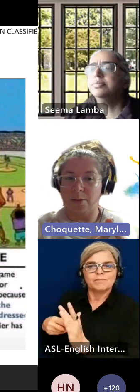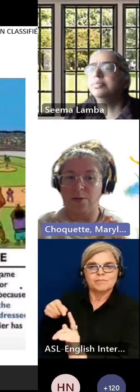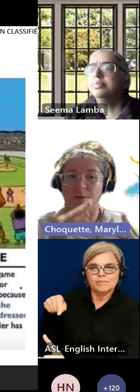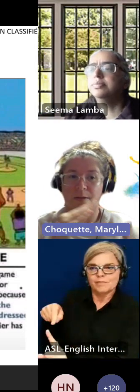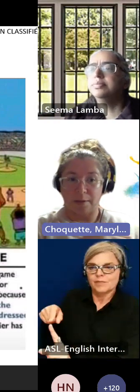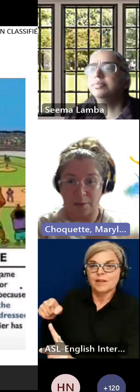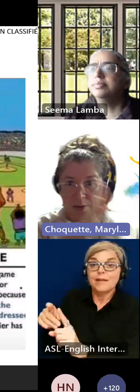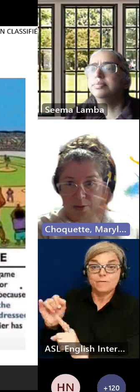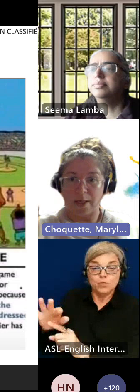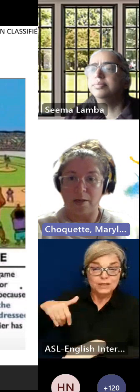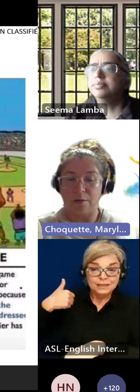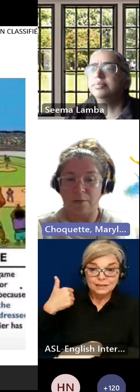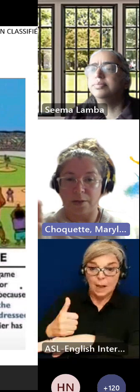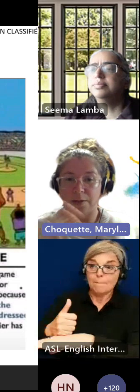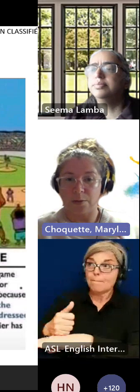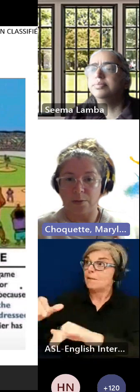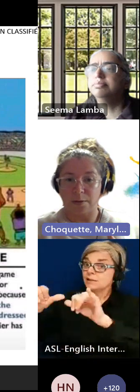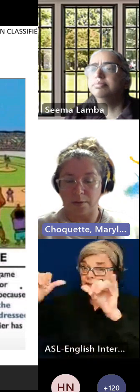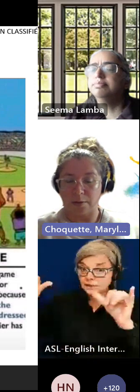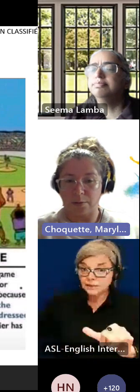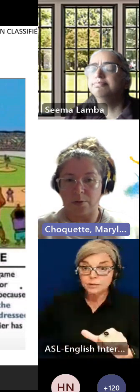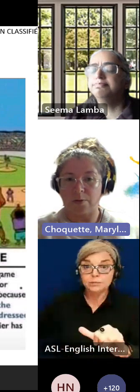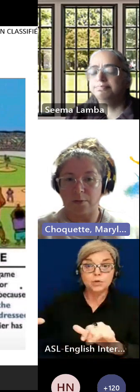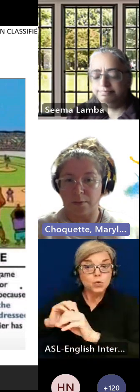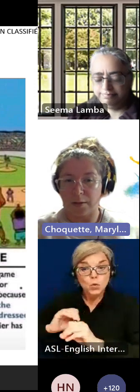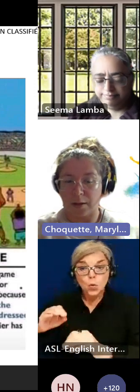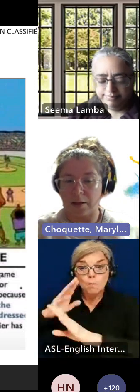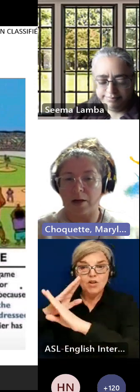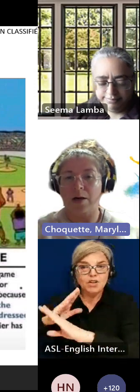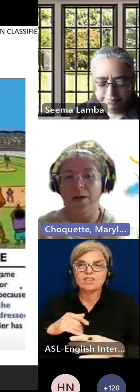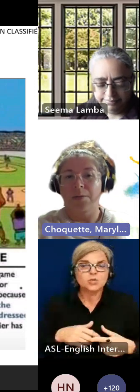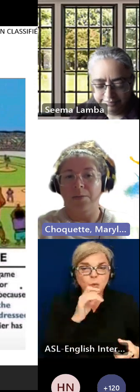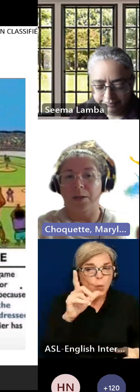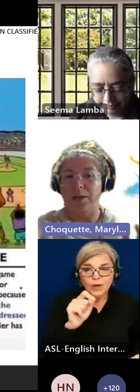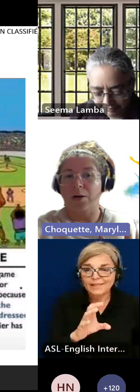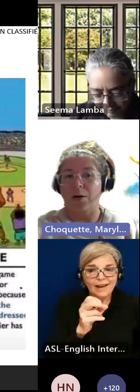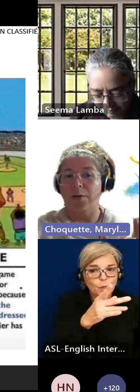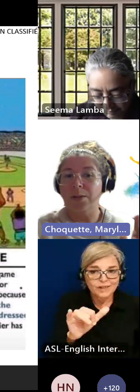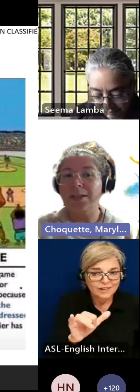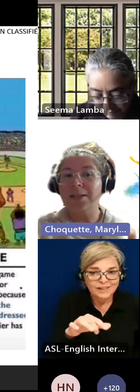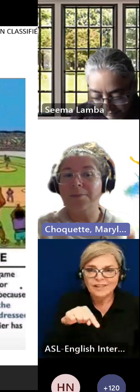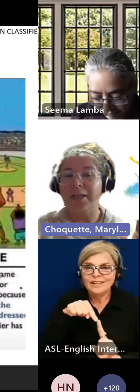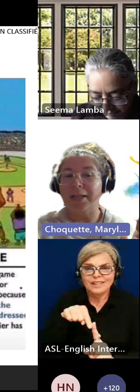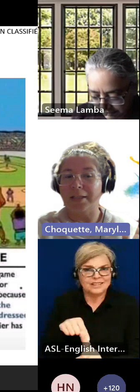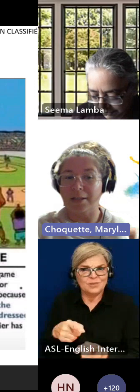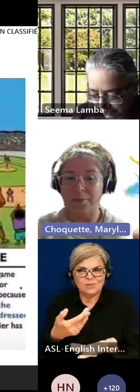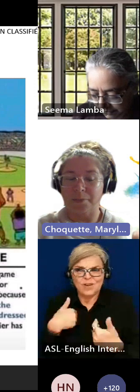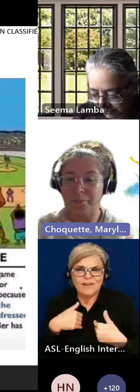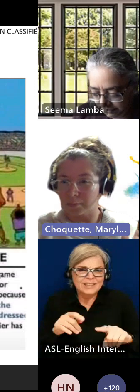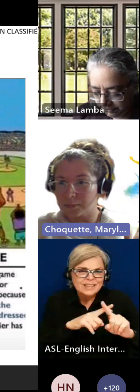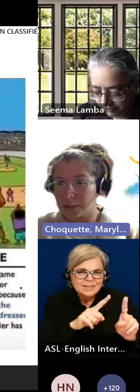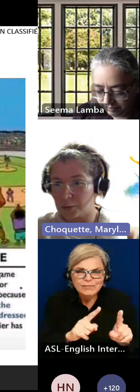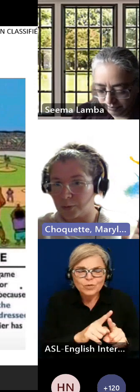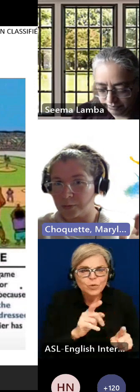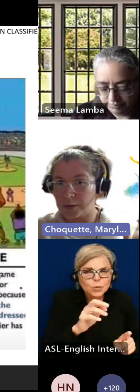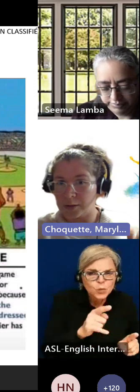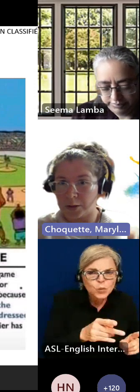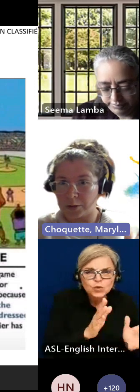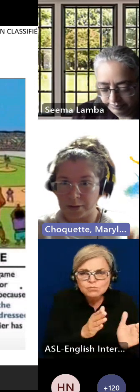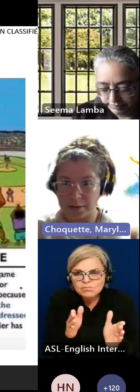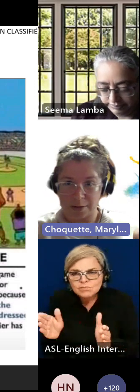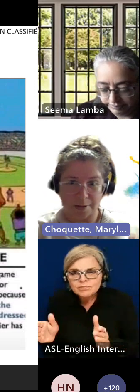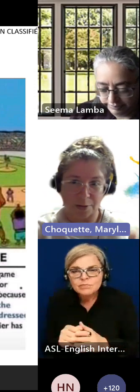the ultimate tools. Like there's an array of various tools to be able to get there, but ultimately, and I don't know